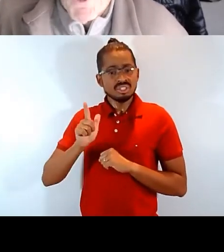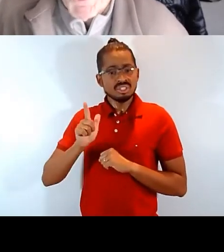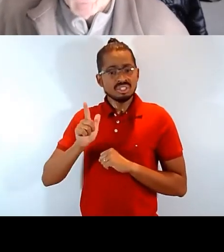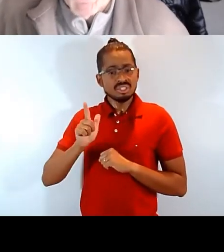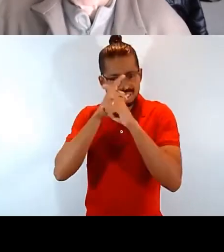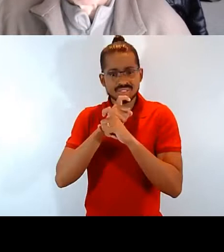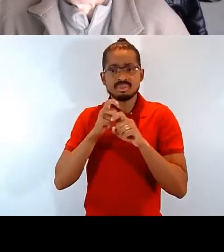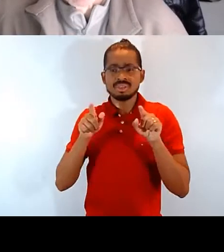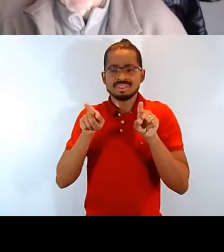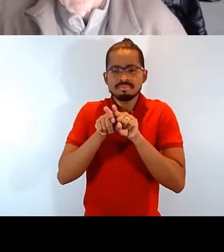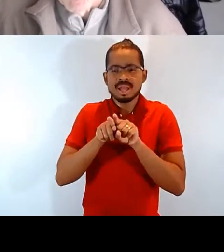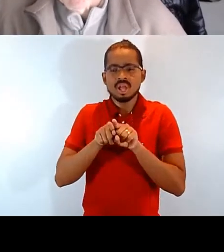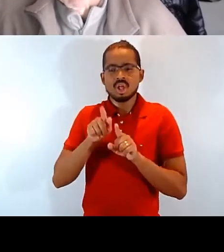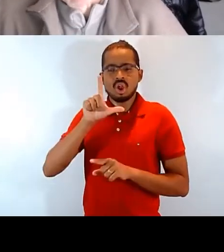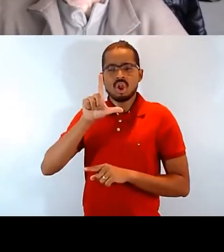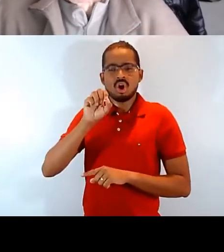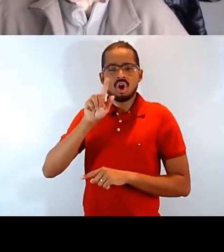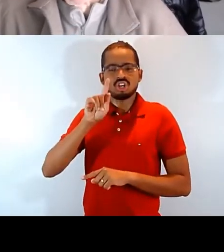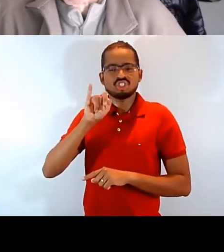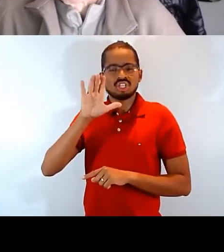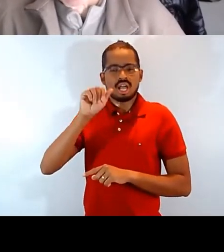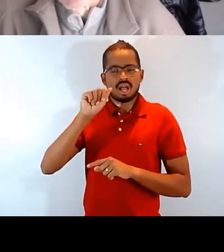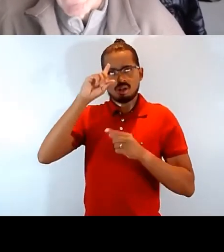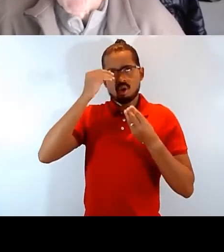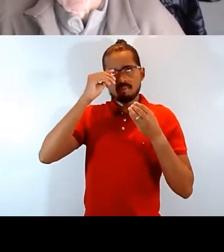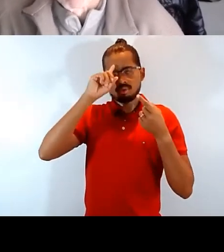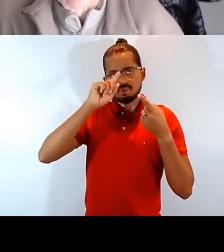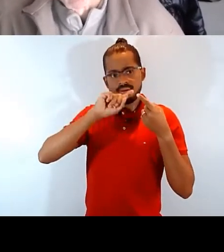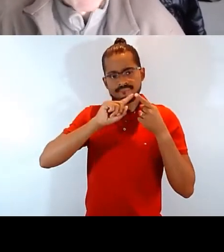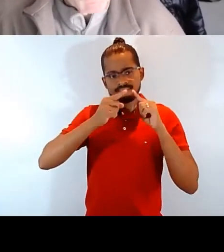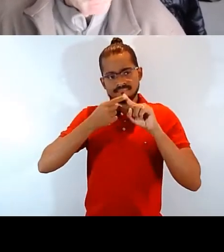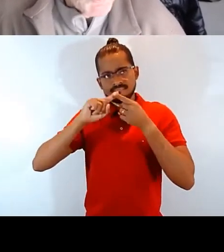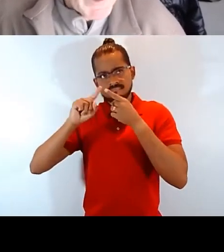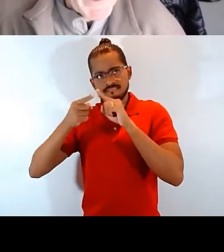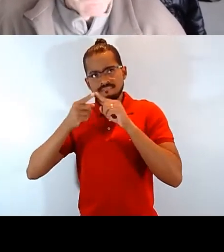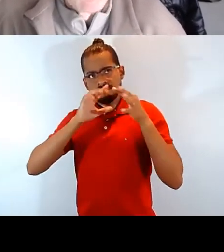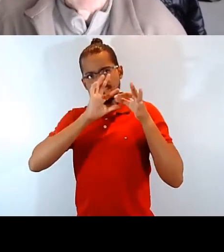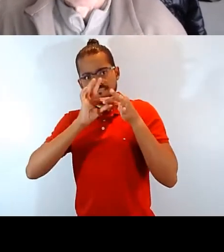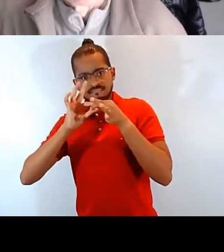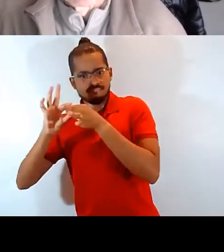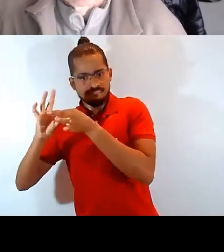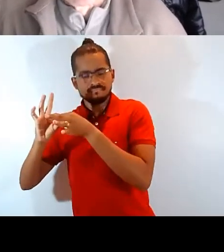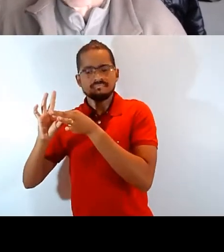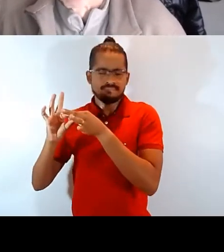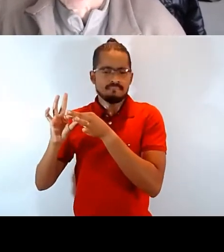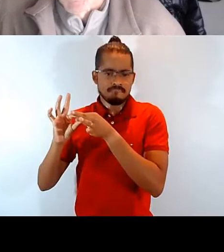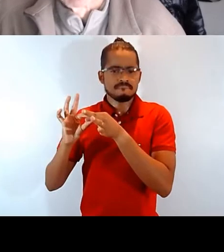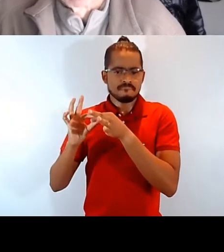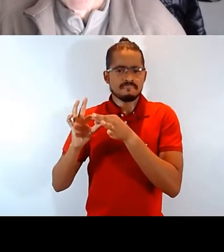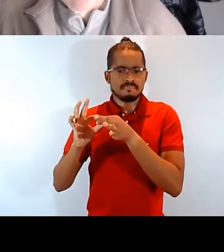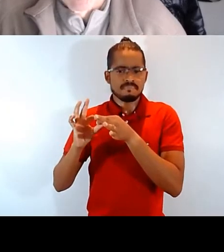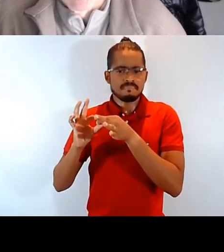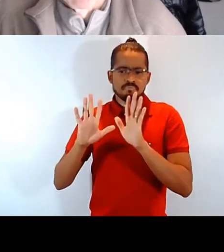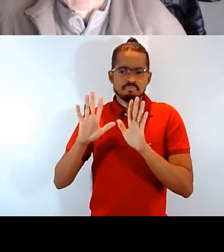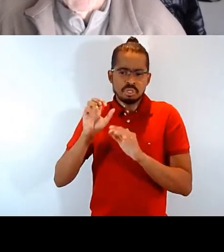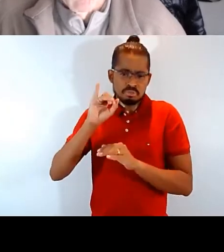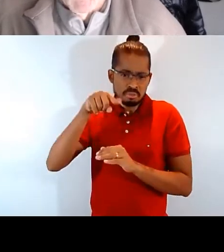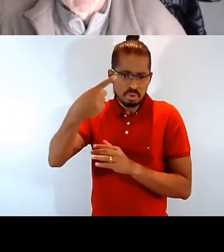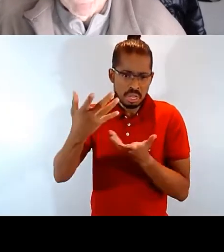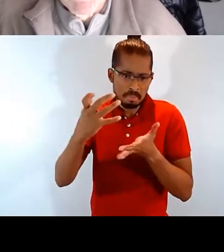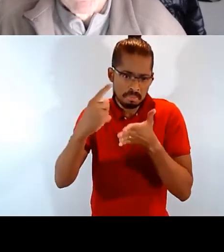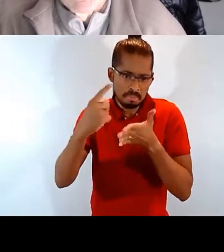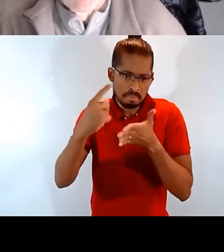The logic was a bit different. I'm not going to go into that now, but if there are questions later, I will be happy